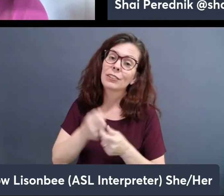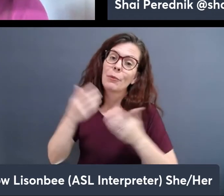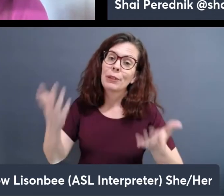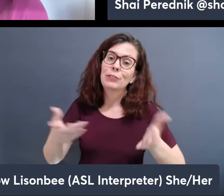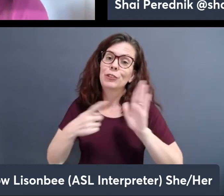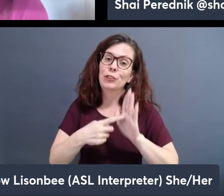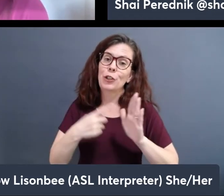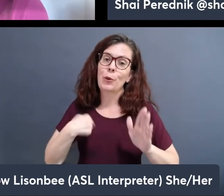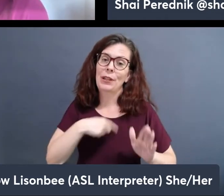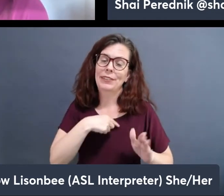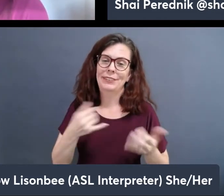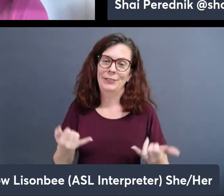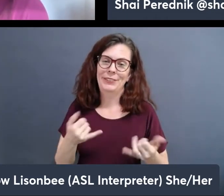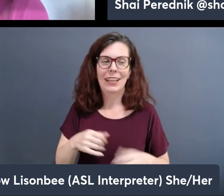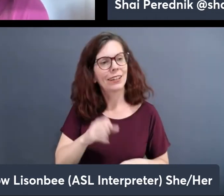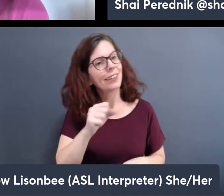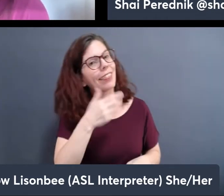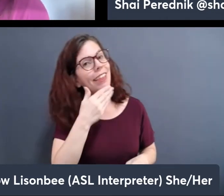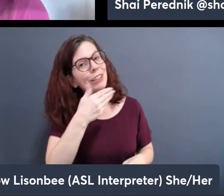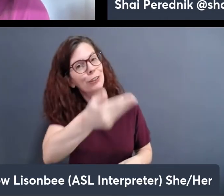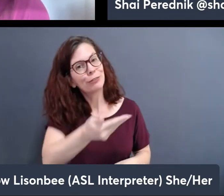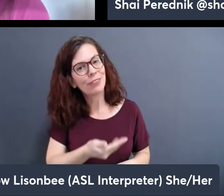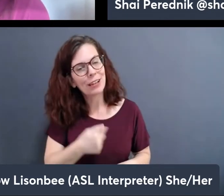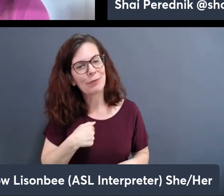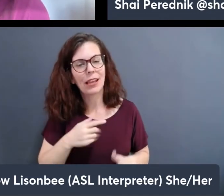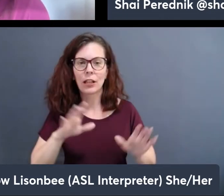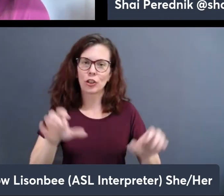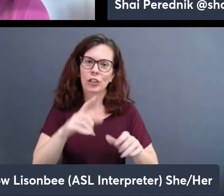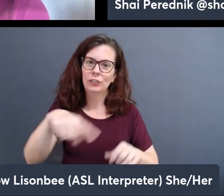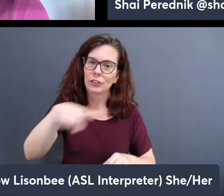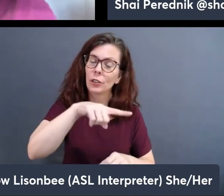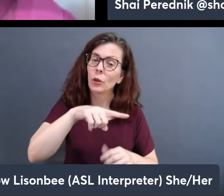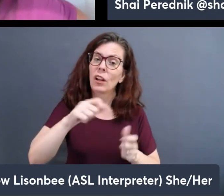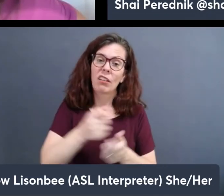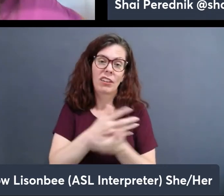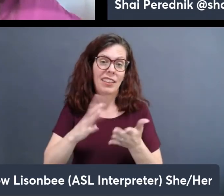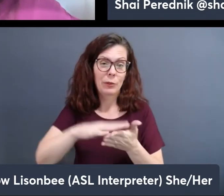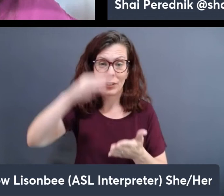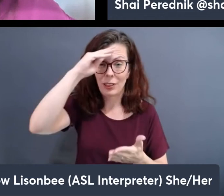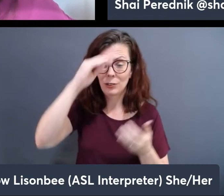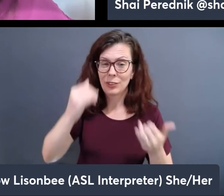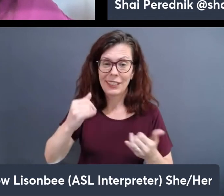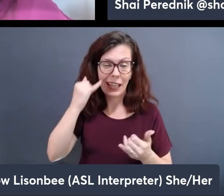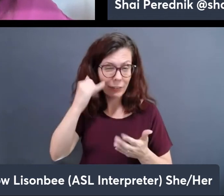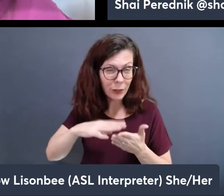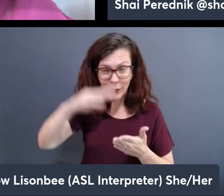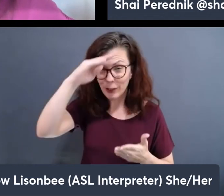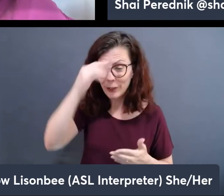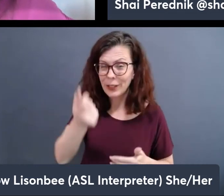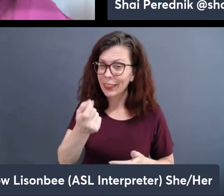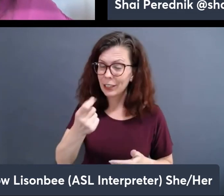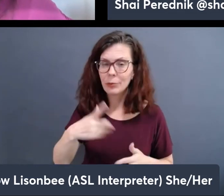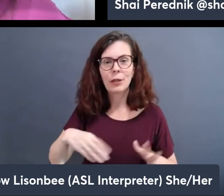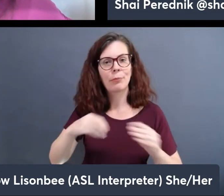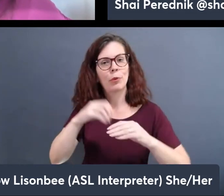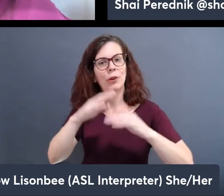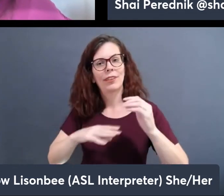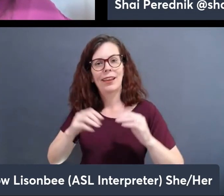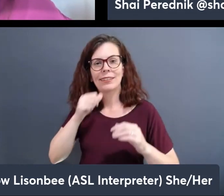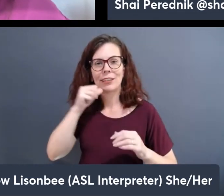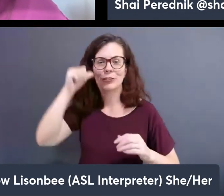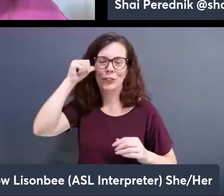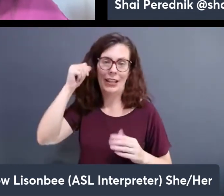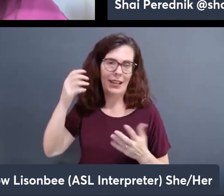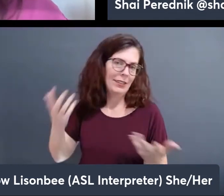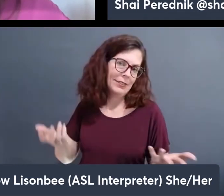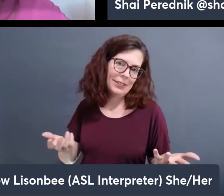to us today. Yeah, thank you for having me. I encourage everybody, right? Everything that we learned today, if you learn a little bit today, you already know more than somebody else did yesterday. And so always